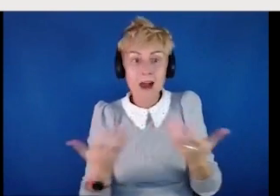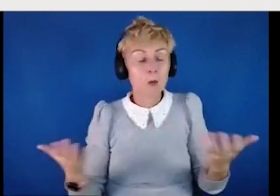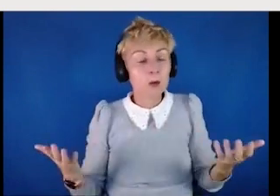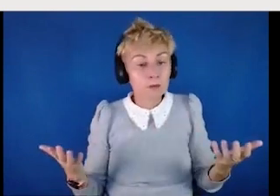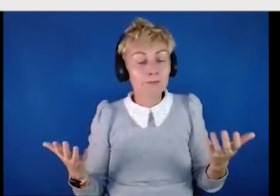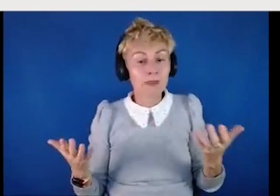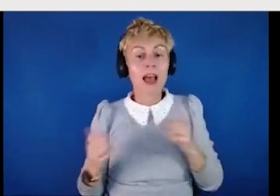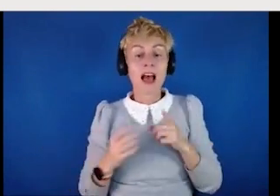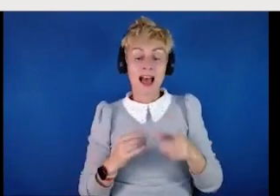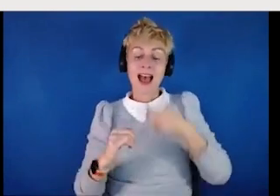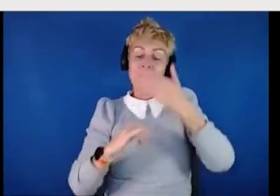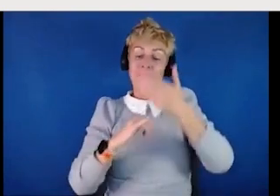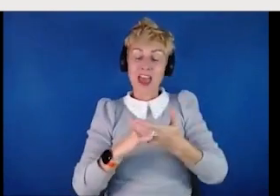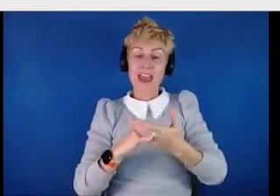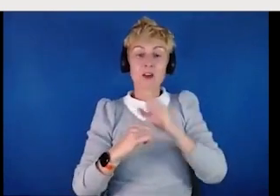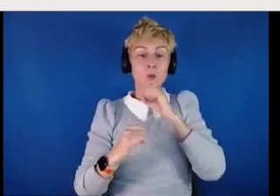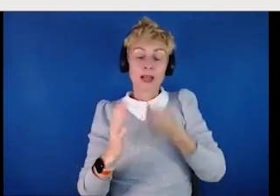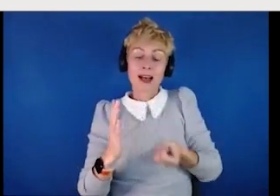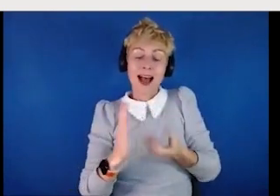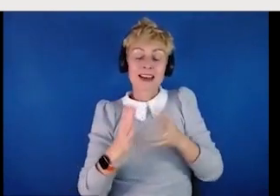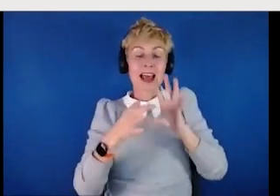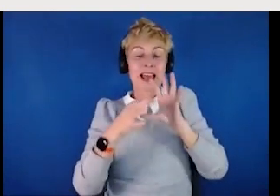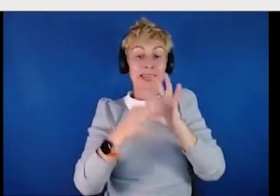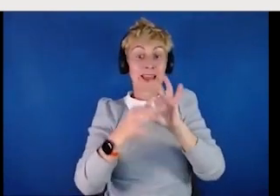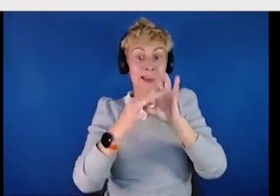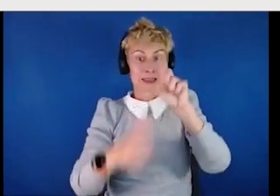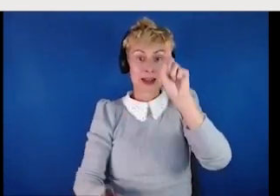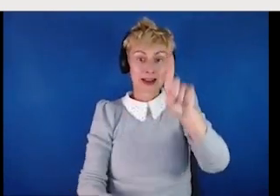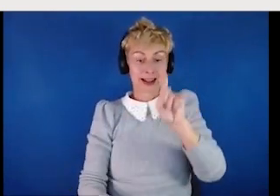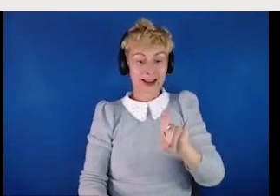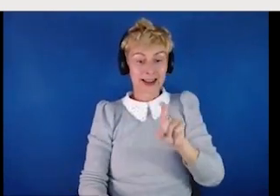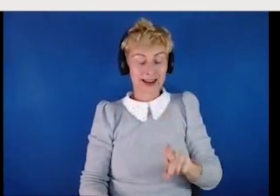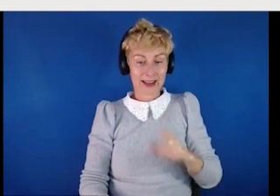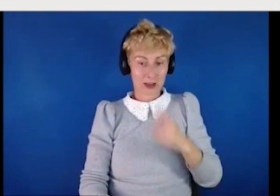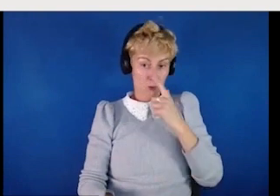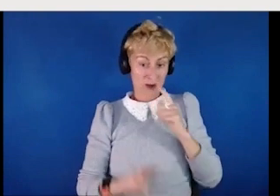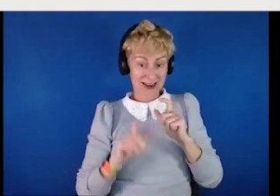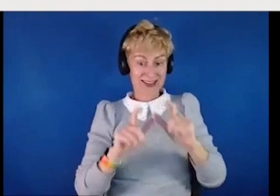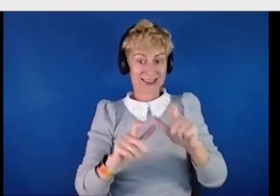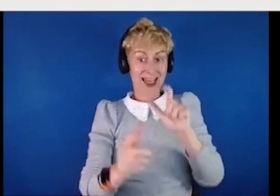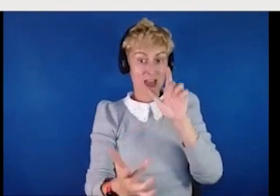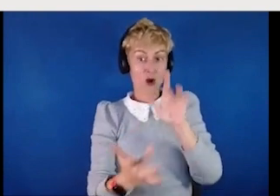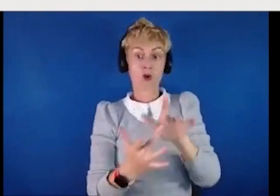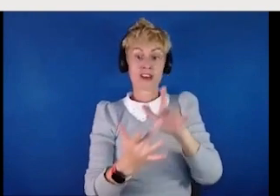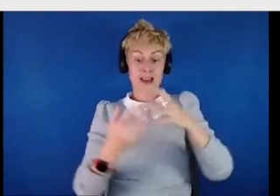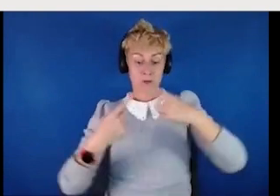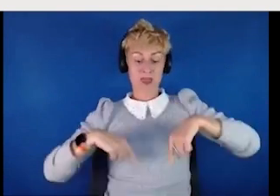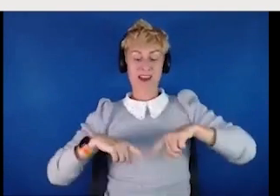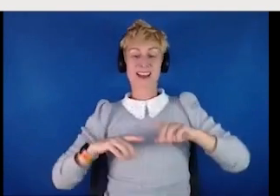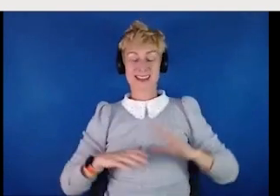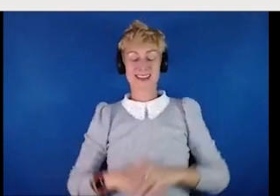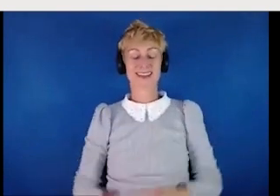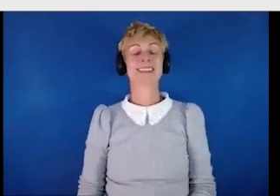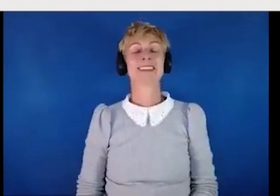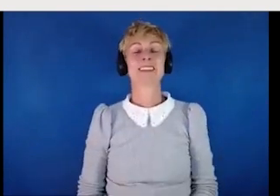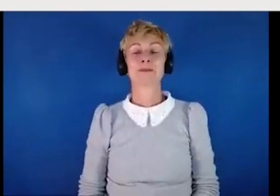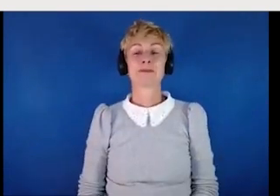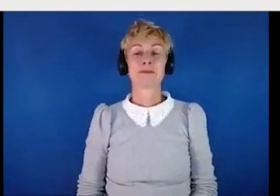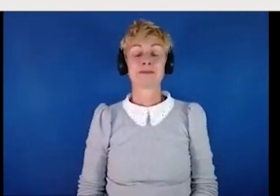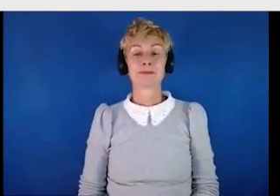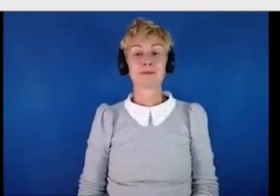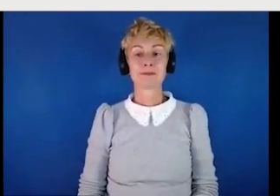the chat so that we can hopefully stay in touch over the coming months. So